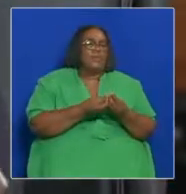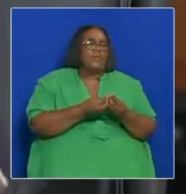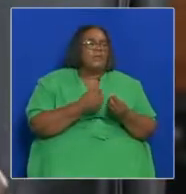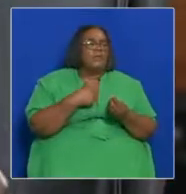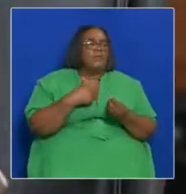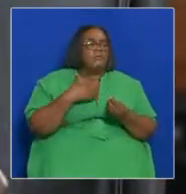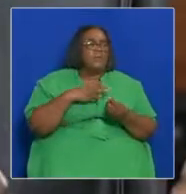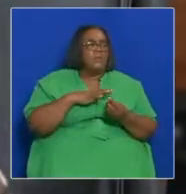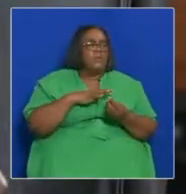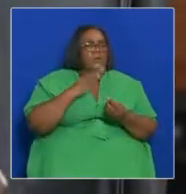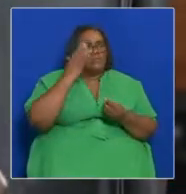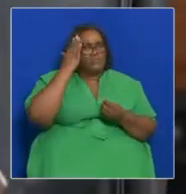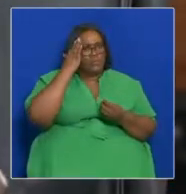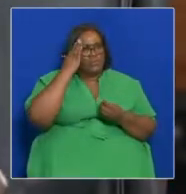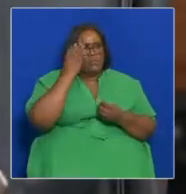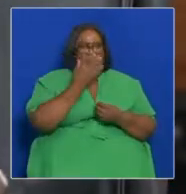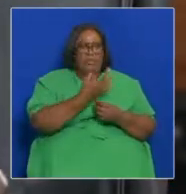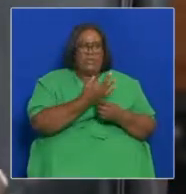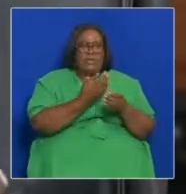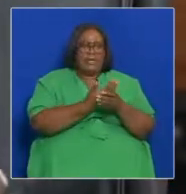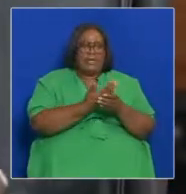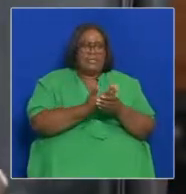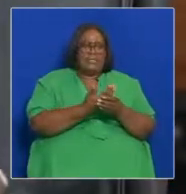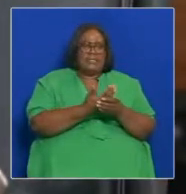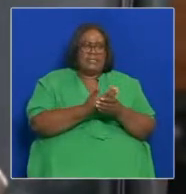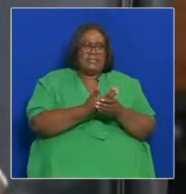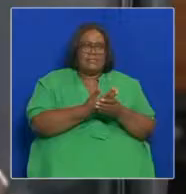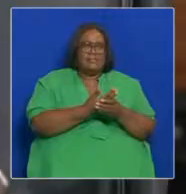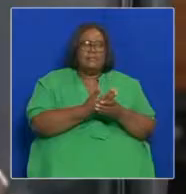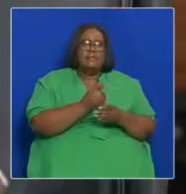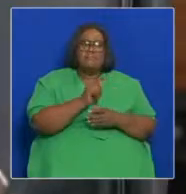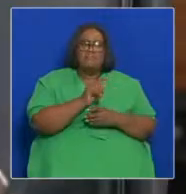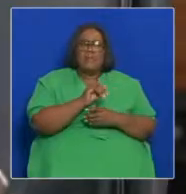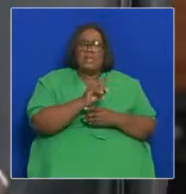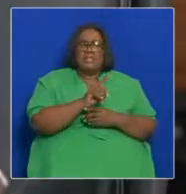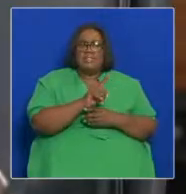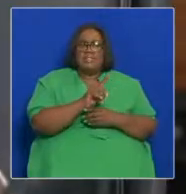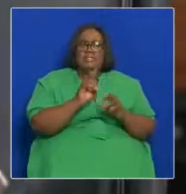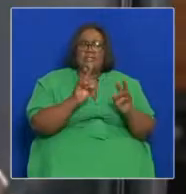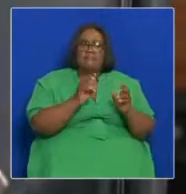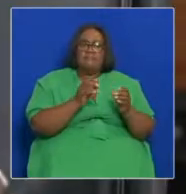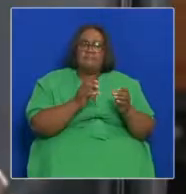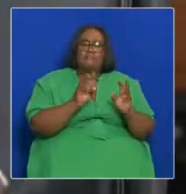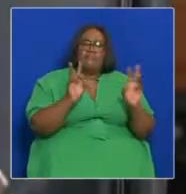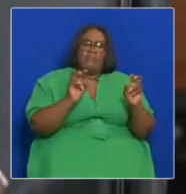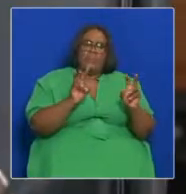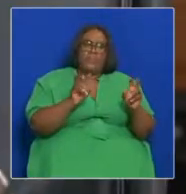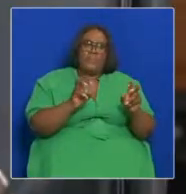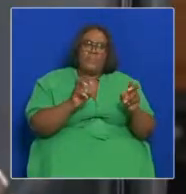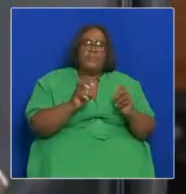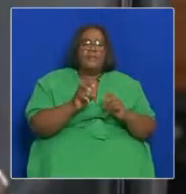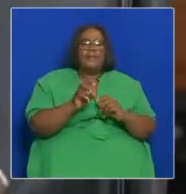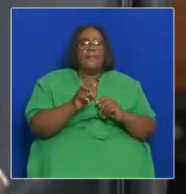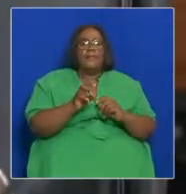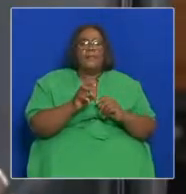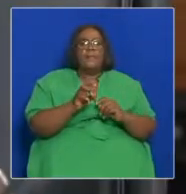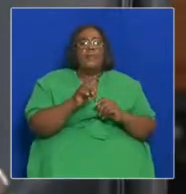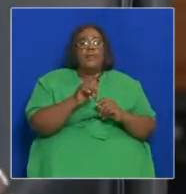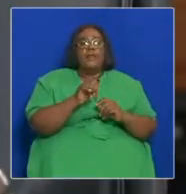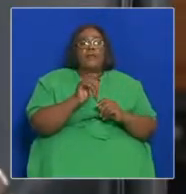that were sort of deemed ID matters. The first one, Speaker, if I'm not mistaken, was in